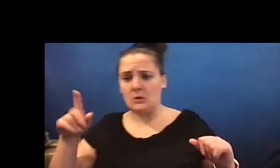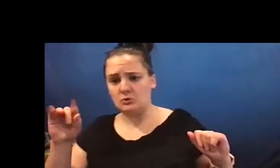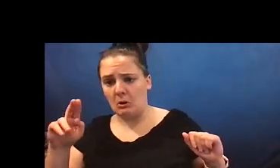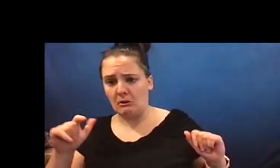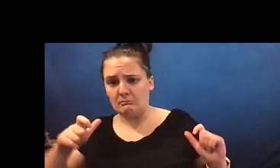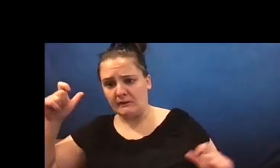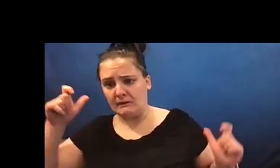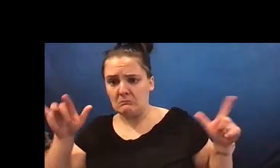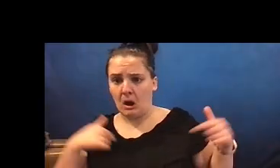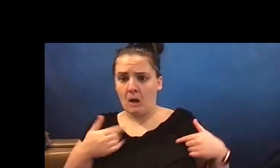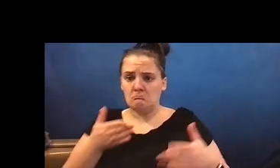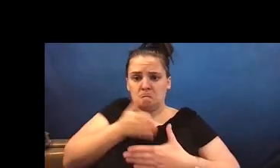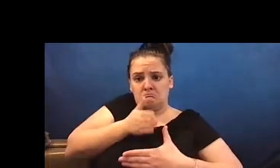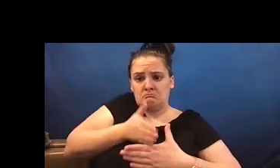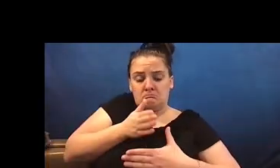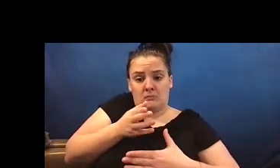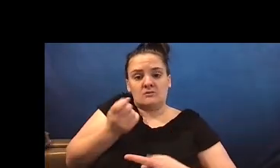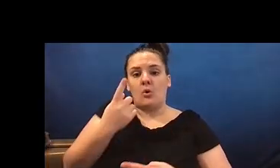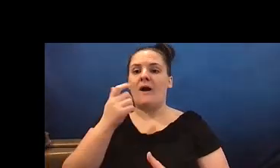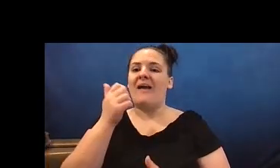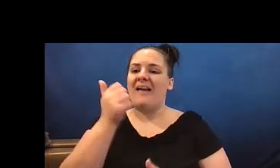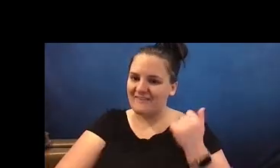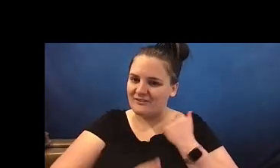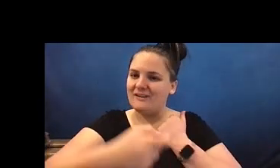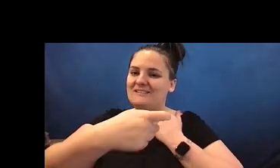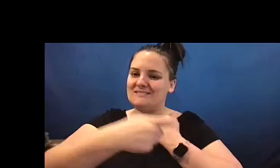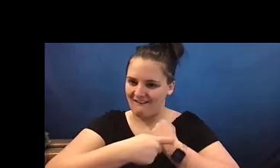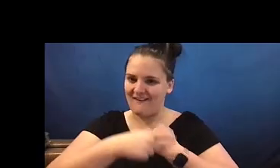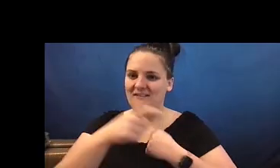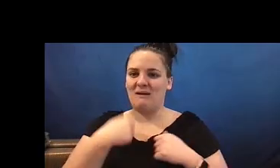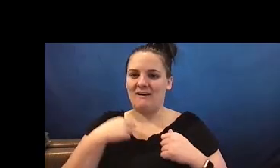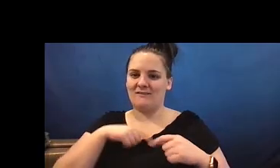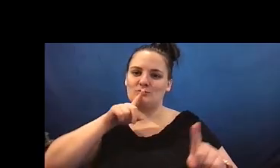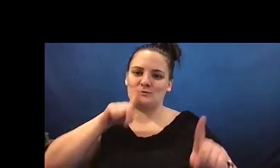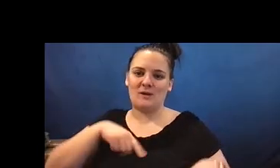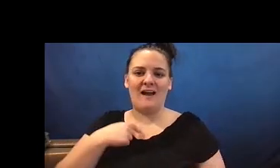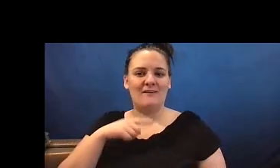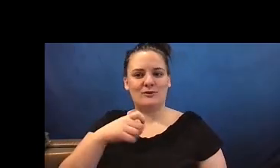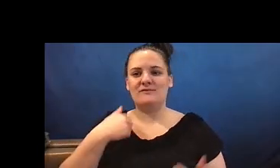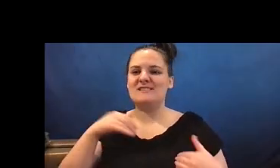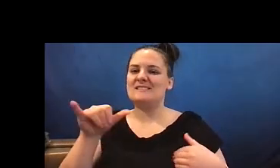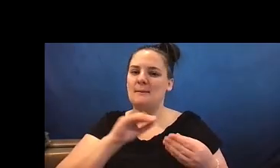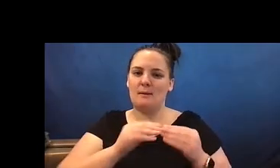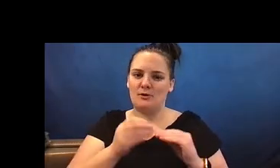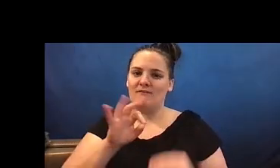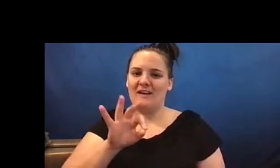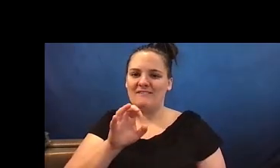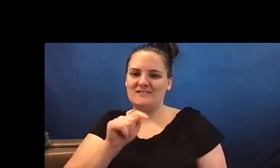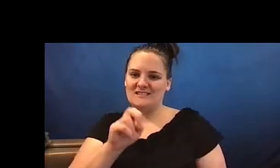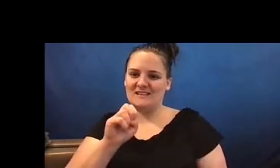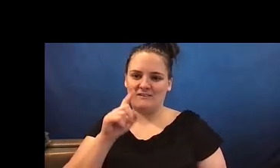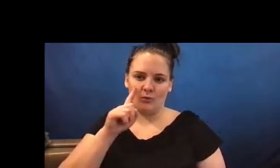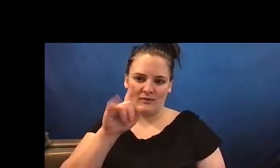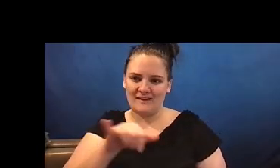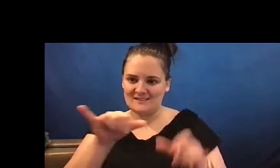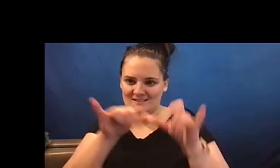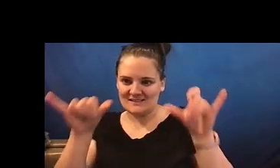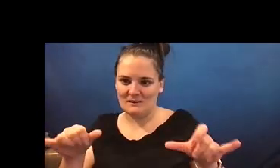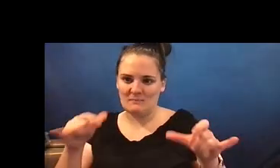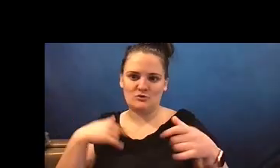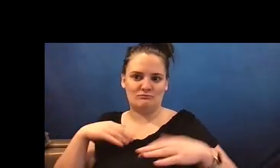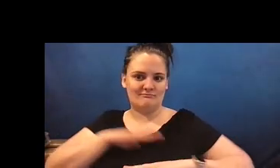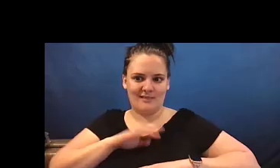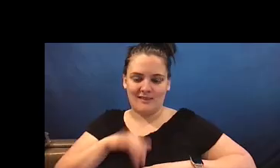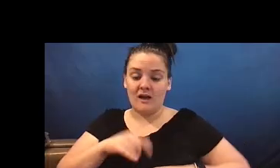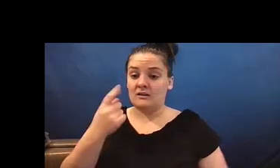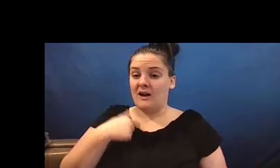says you got to report something, I got to have the same number of FTEs as a 10 hospital system to get that thing done. So I'm probably more in the